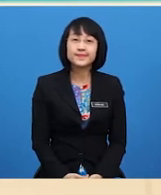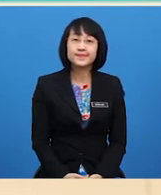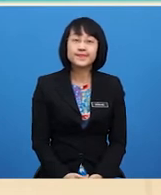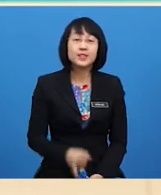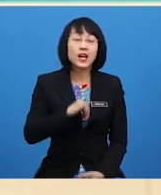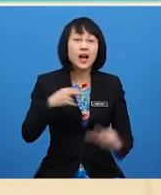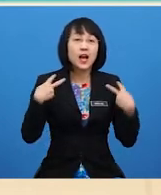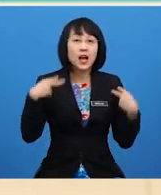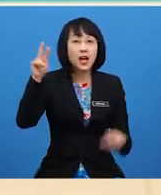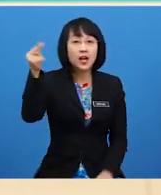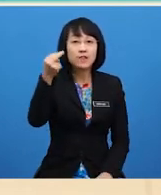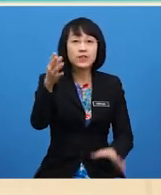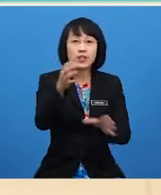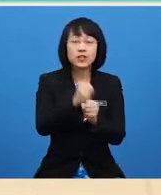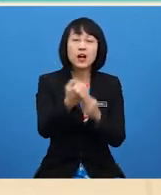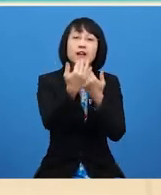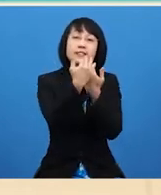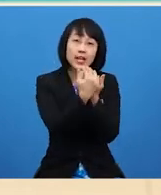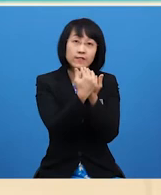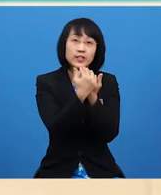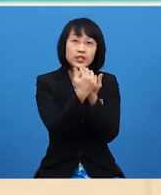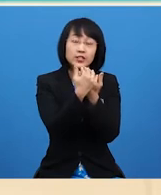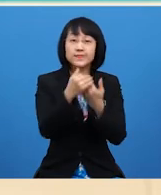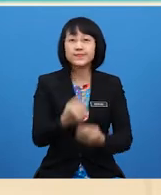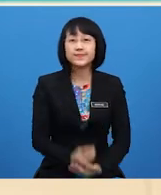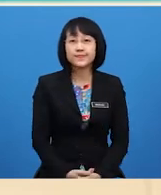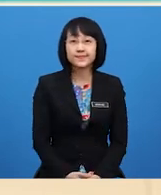I haven't got a sandwich.